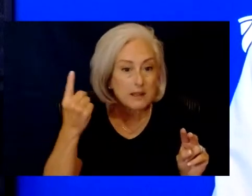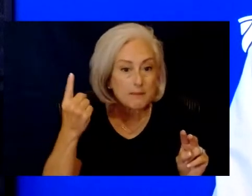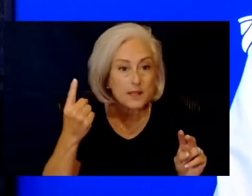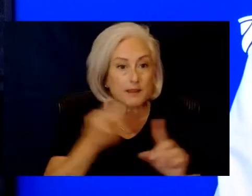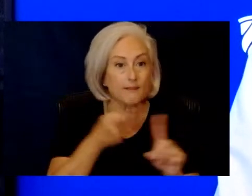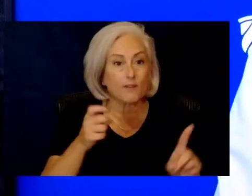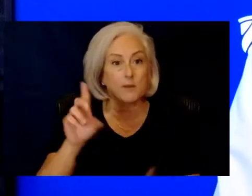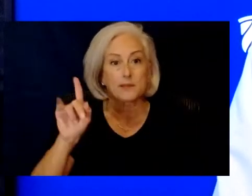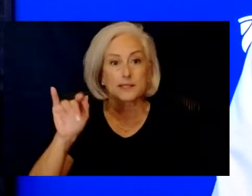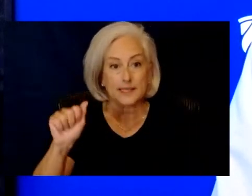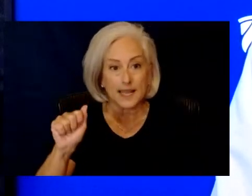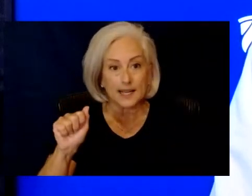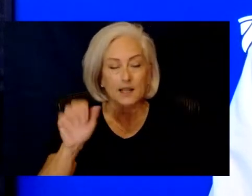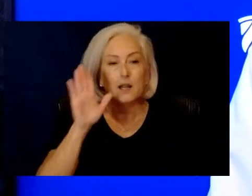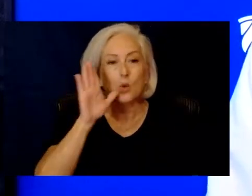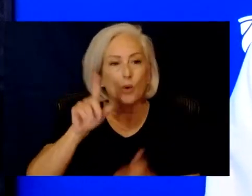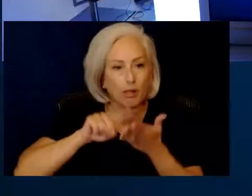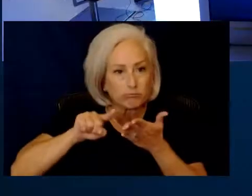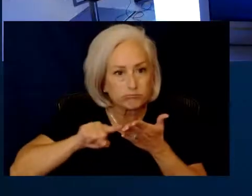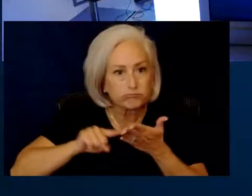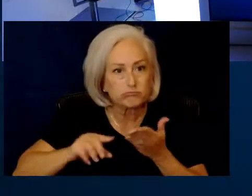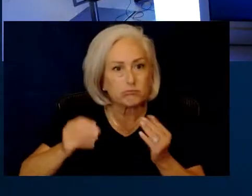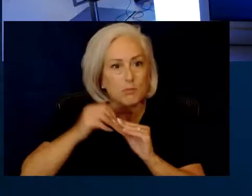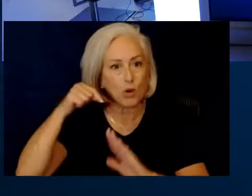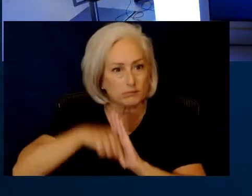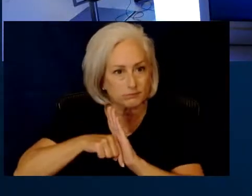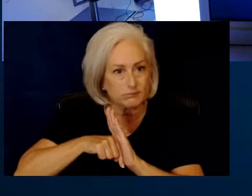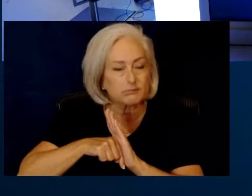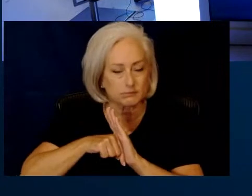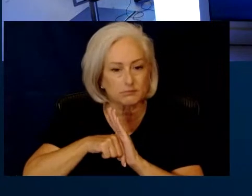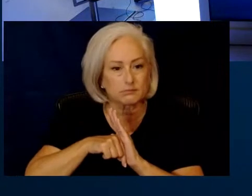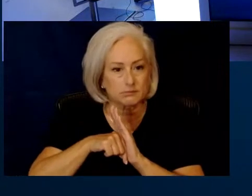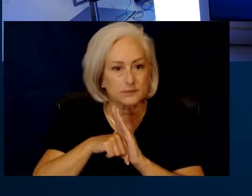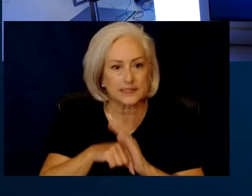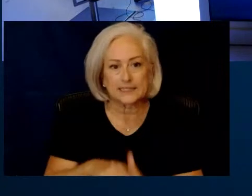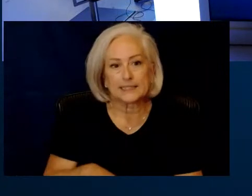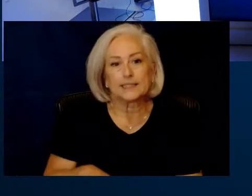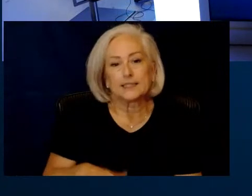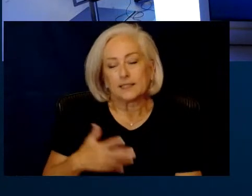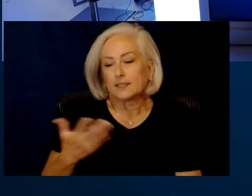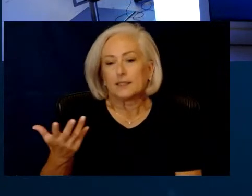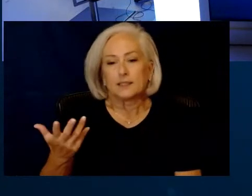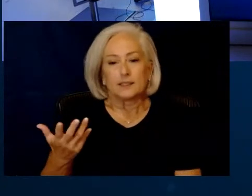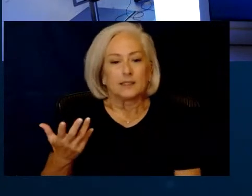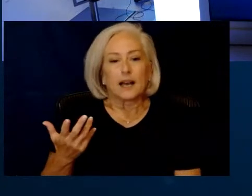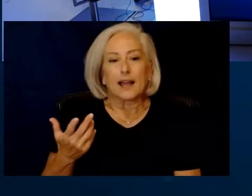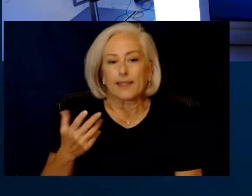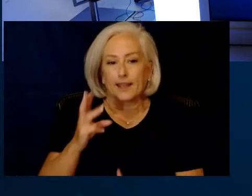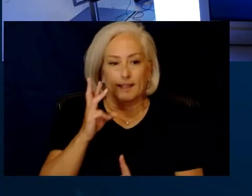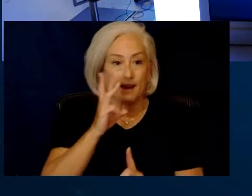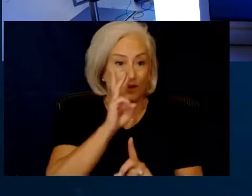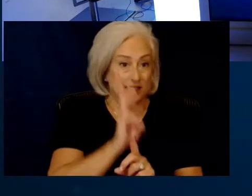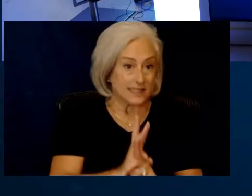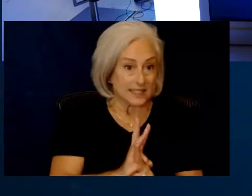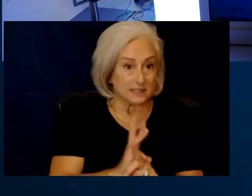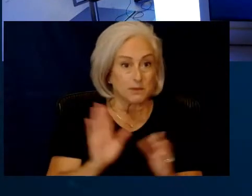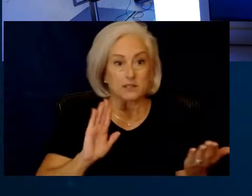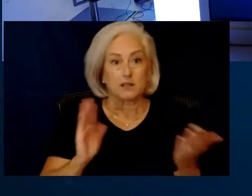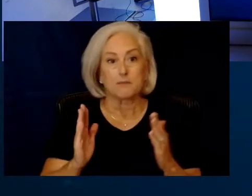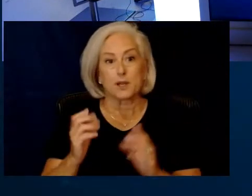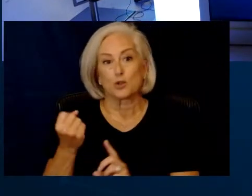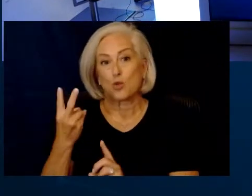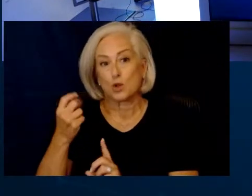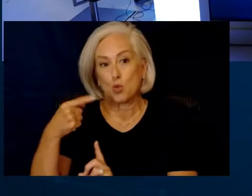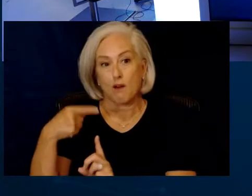be investigated, and we'll certainly let you know. Yeah, and I don't know that there's any magic about being vaccinated every 6 months versus every 12 months, and you know, we don't see that coming out of